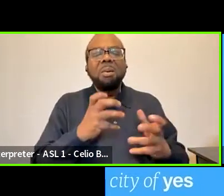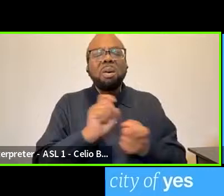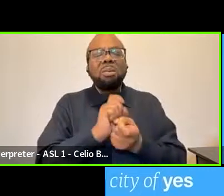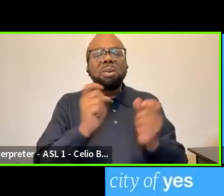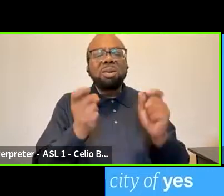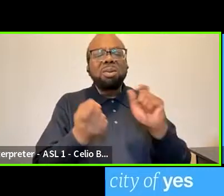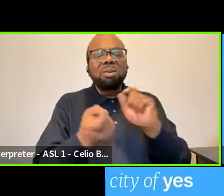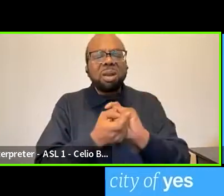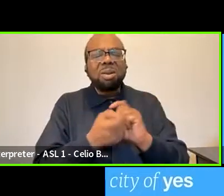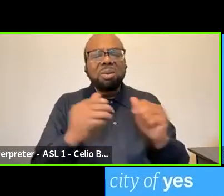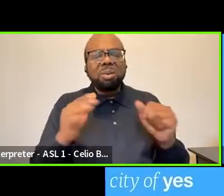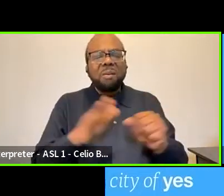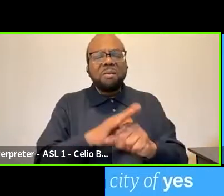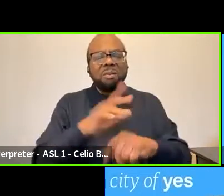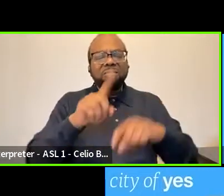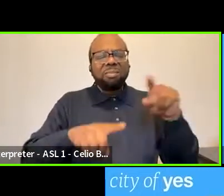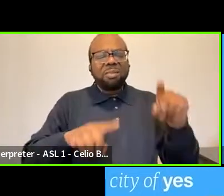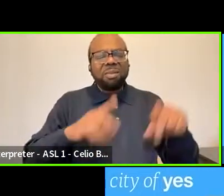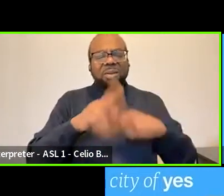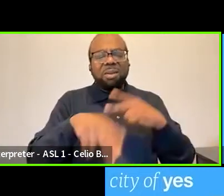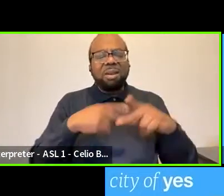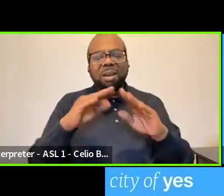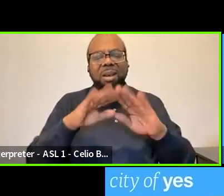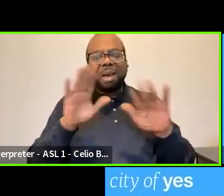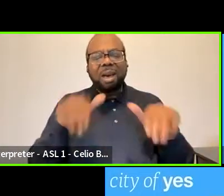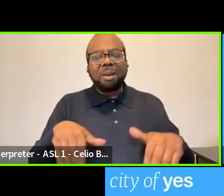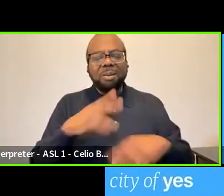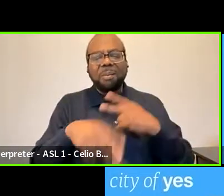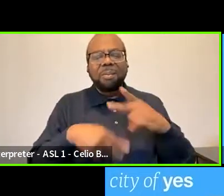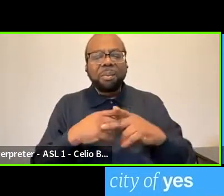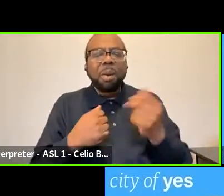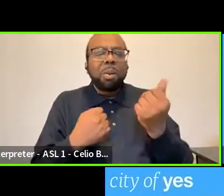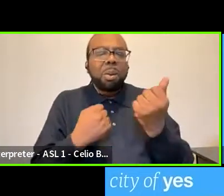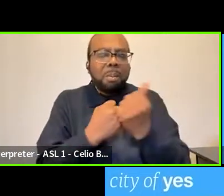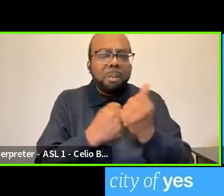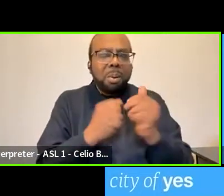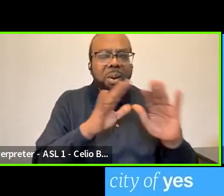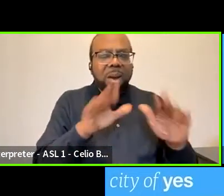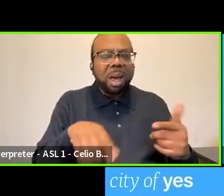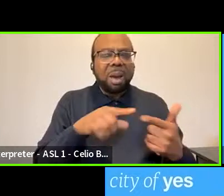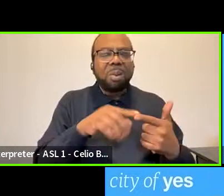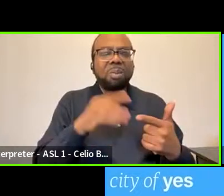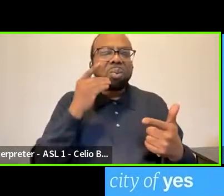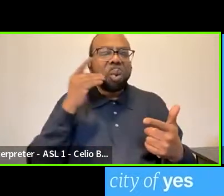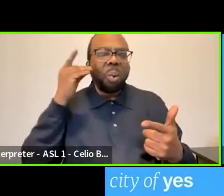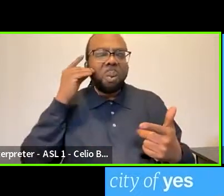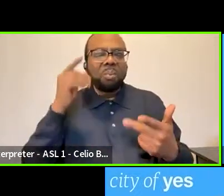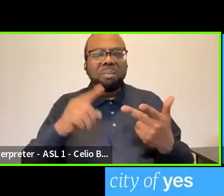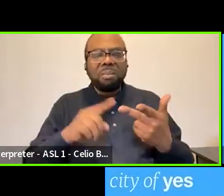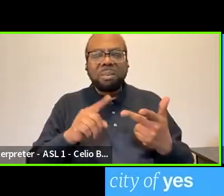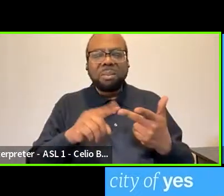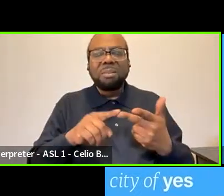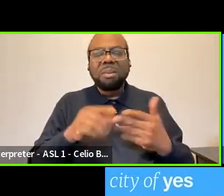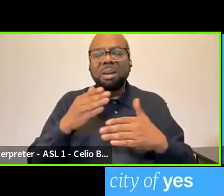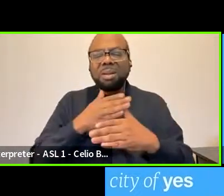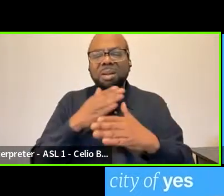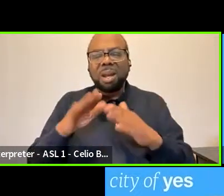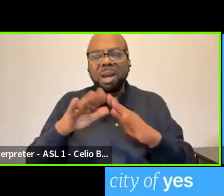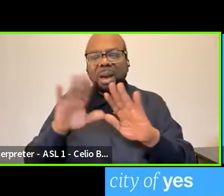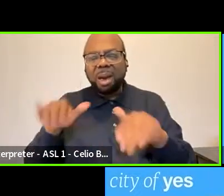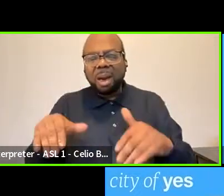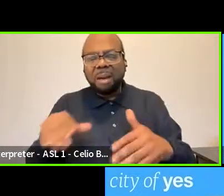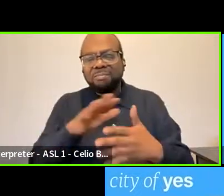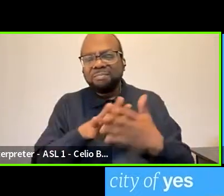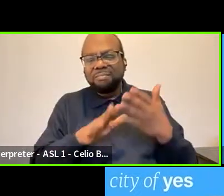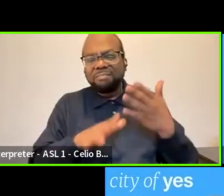full range of housing types, uh, including, you know, supportive housing, including dormitories, um, including shared housing, things like that.